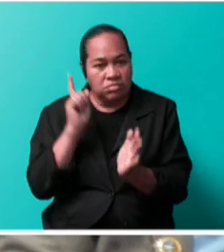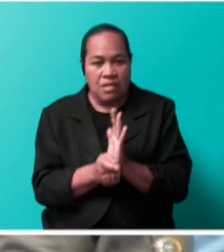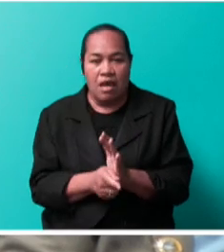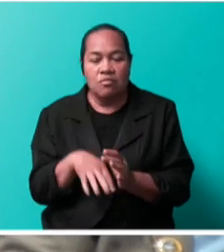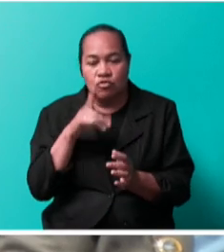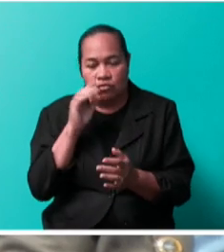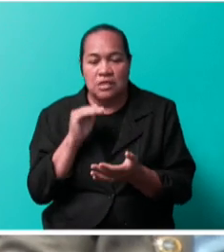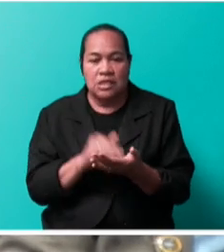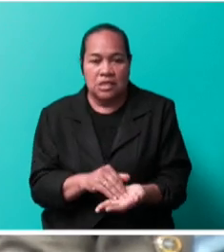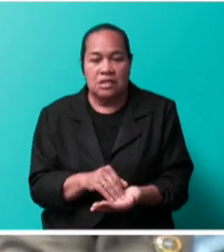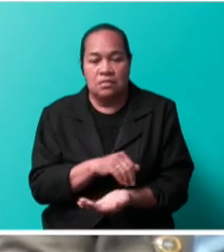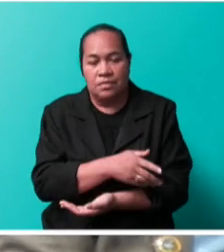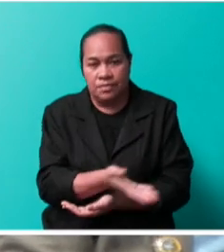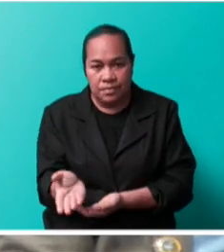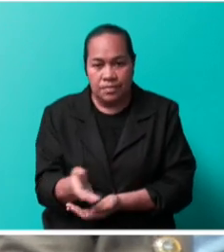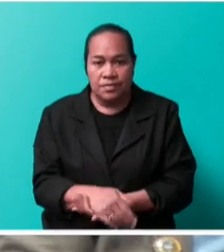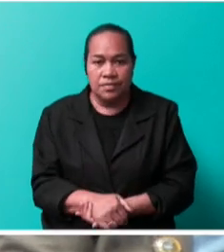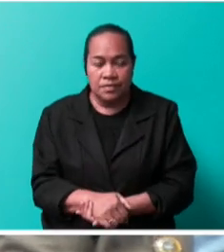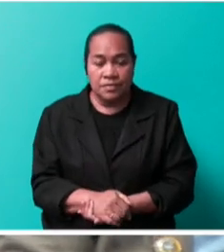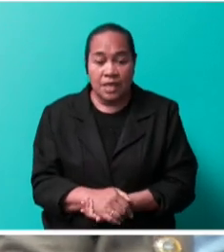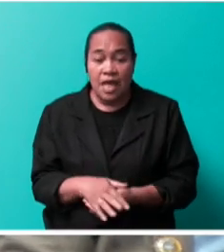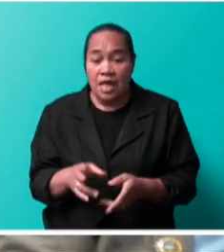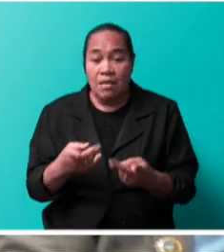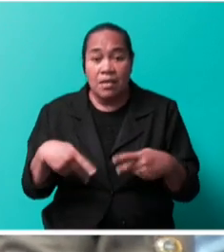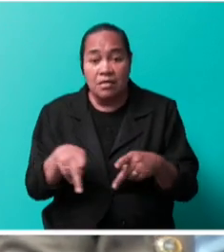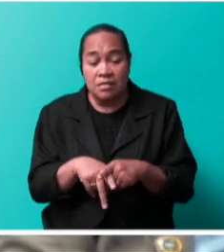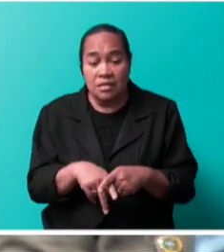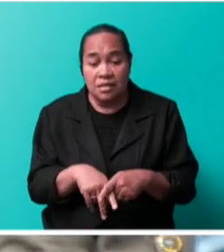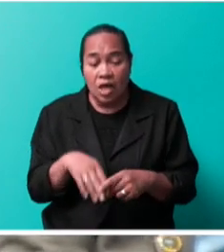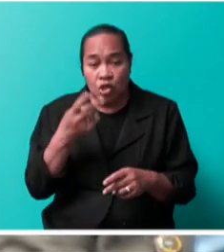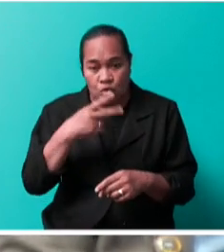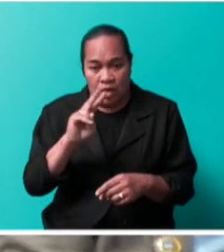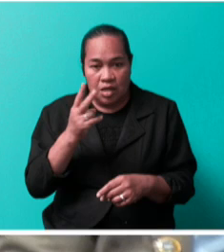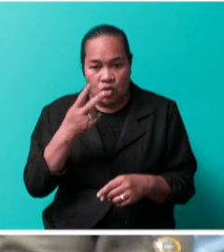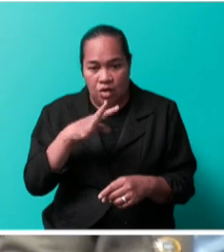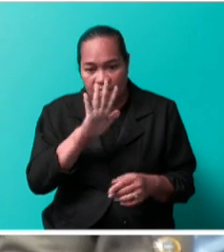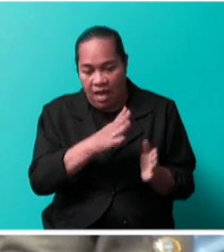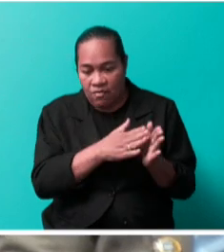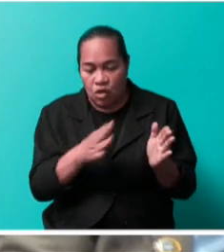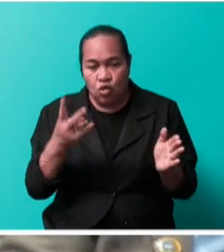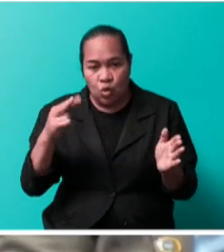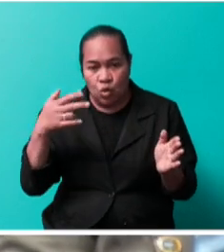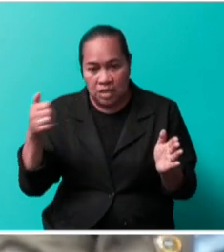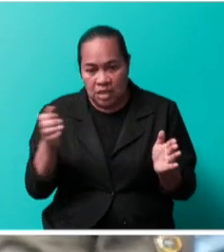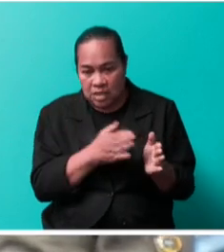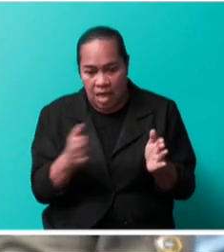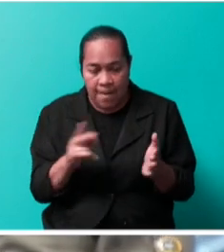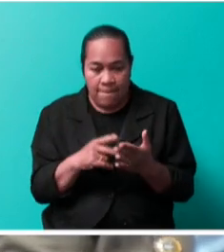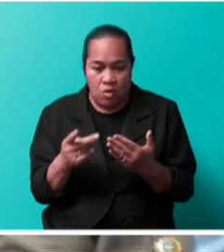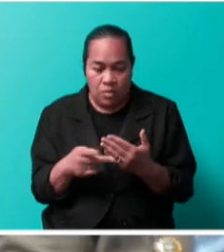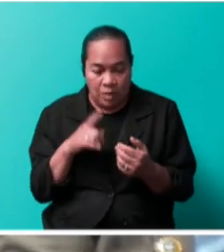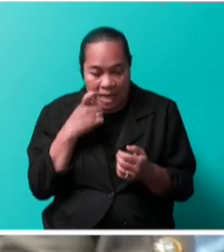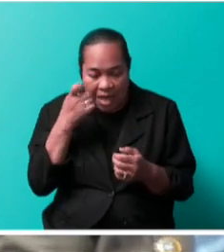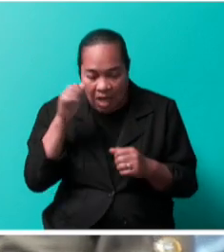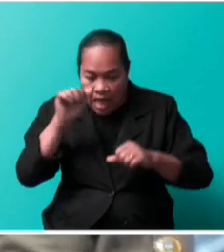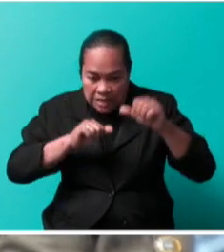necessary. And the new fleet allocation for the 2025-2026 program has been carefully assessed